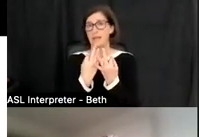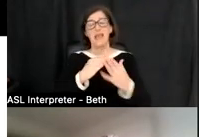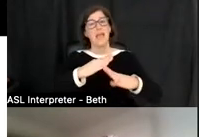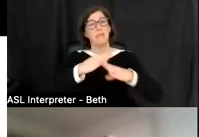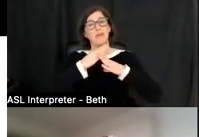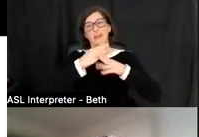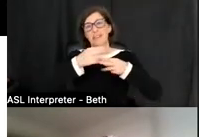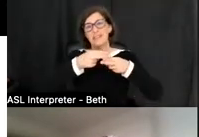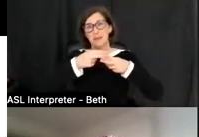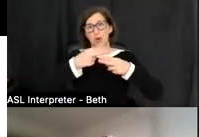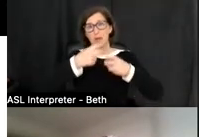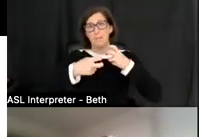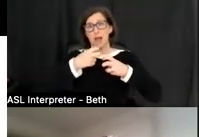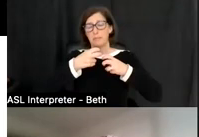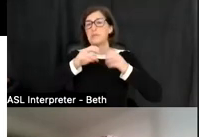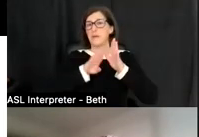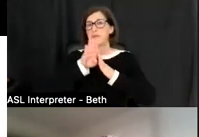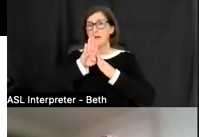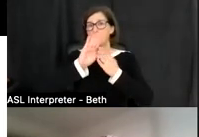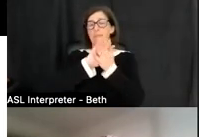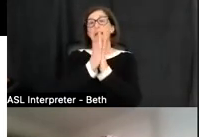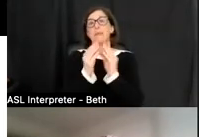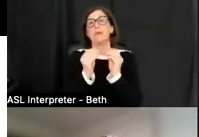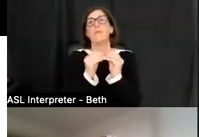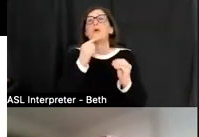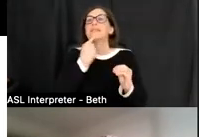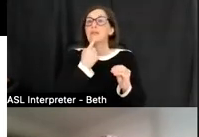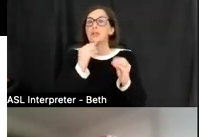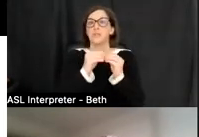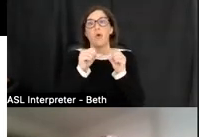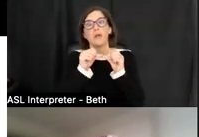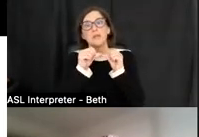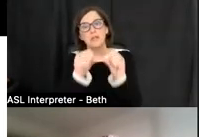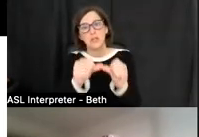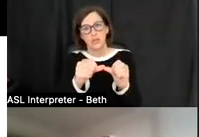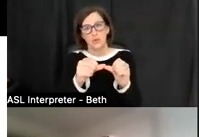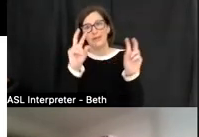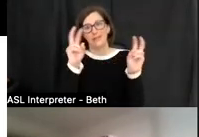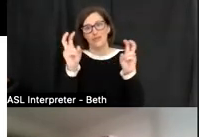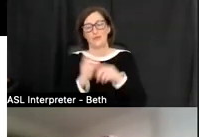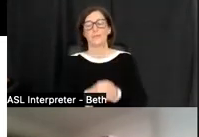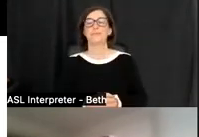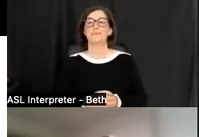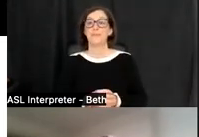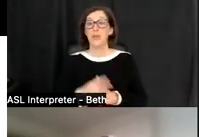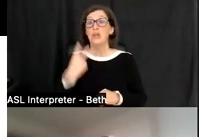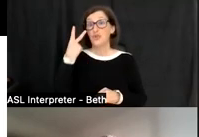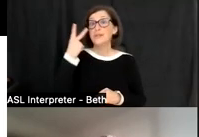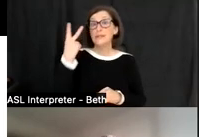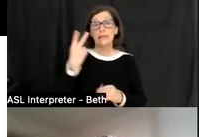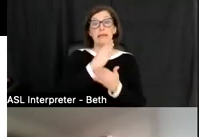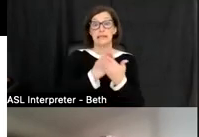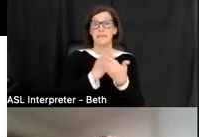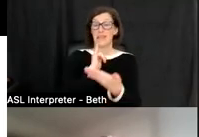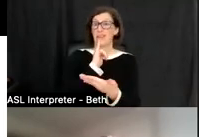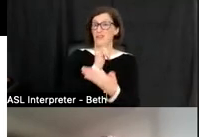short-term problems from developing into more serious or long-term problems. And you can see some of the